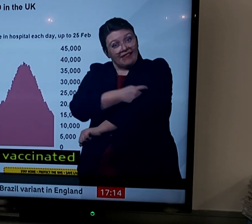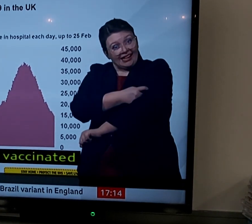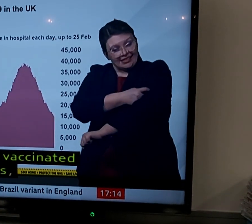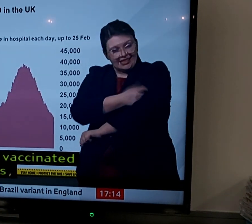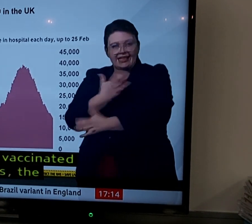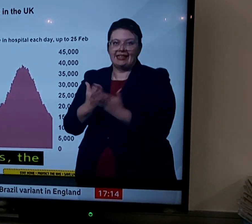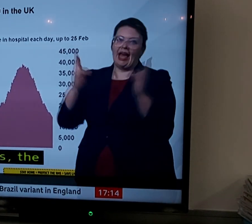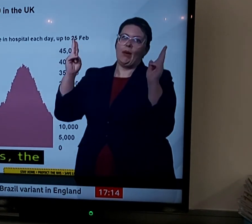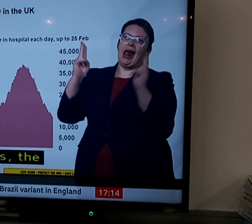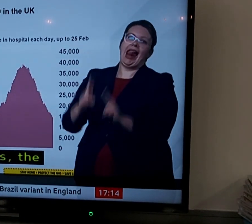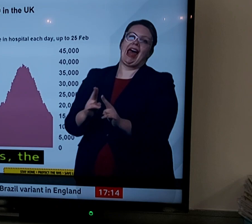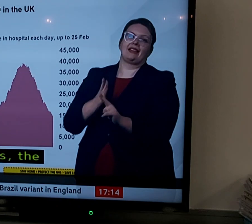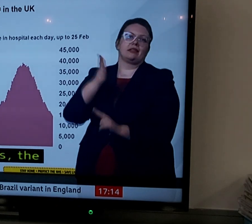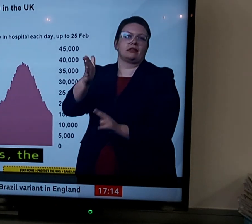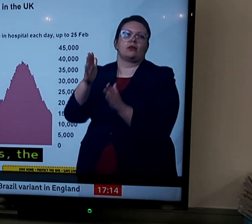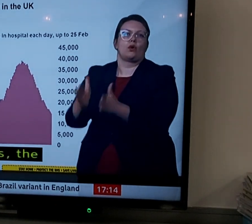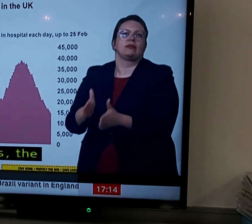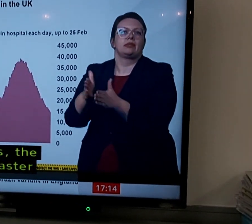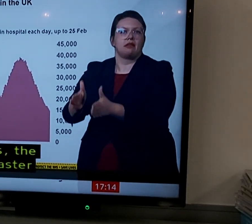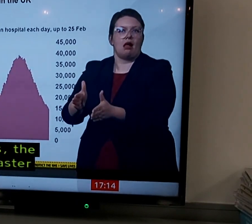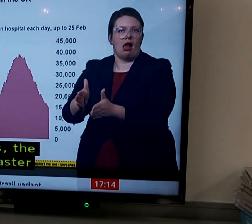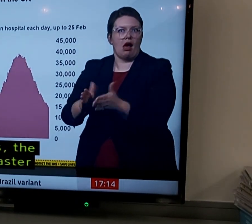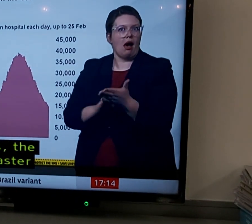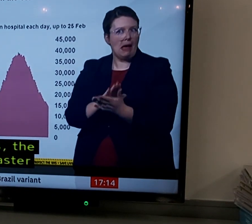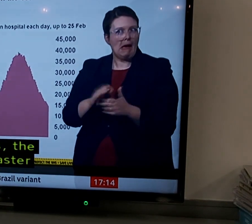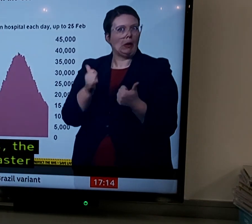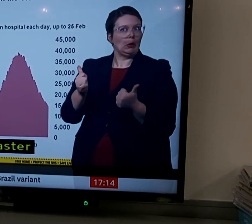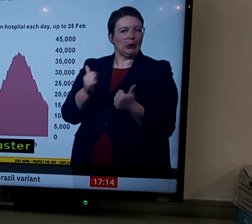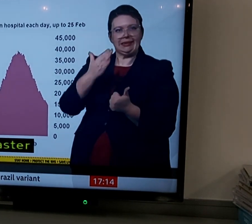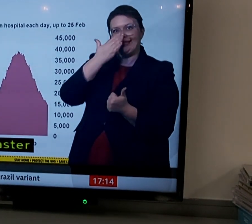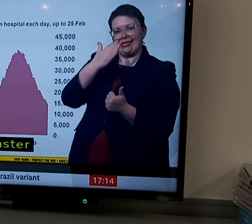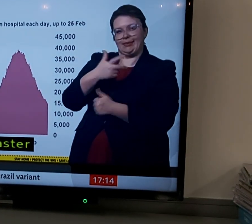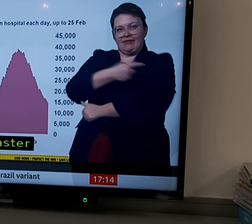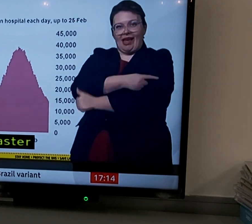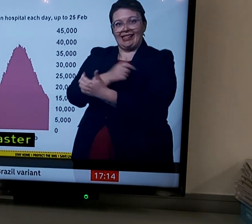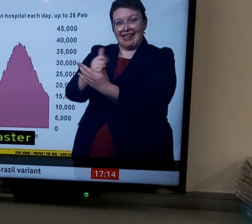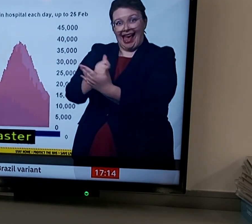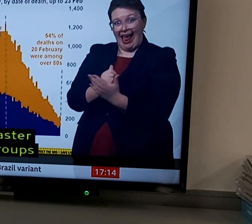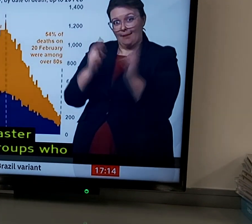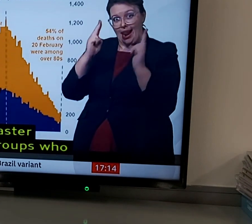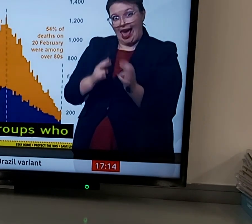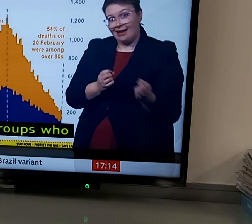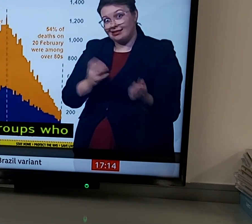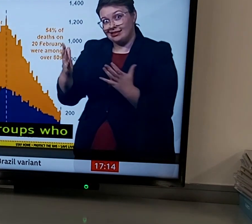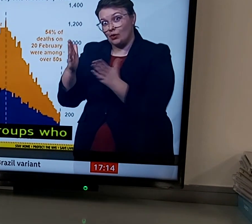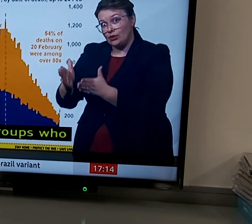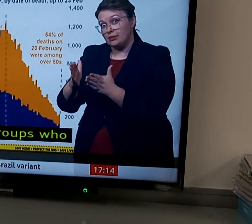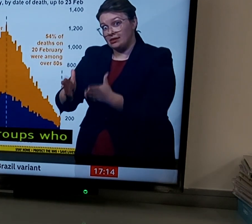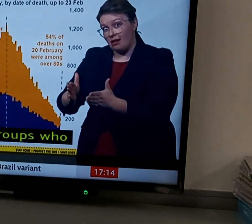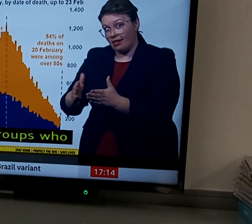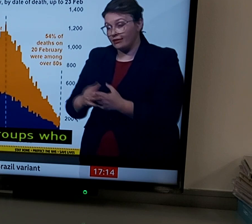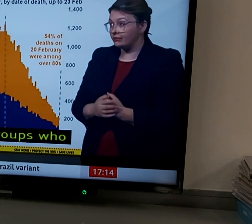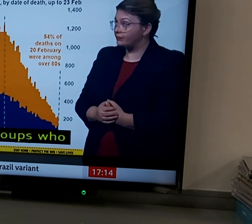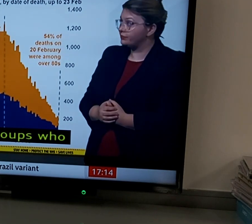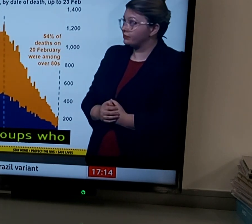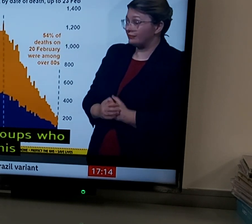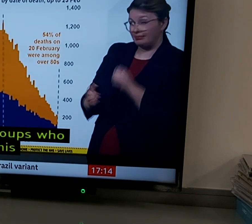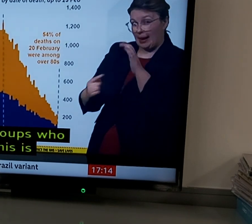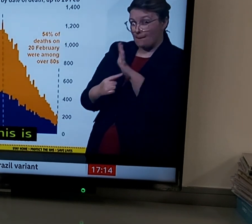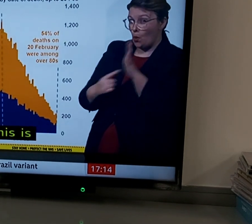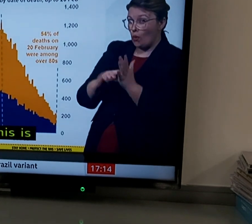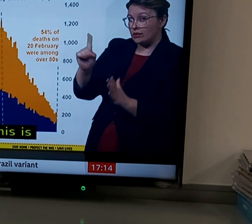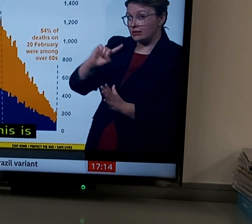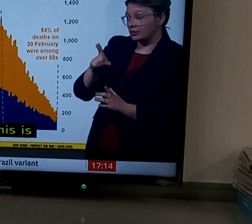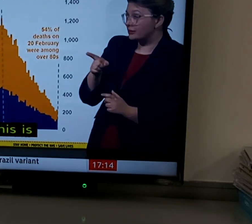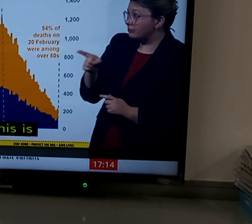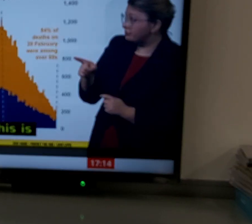jab. This is a sign that the vaccine is working. Next slide please. The way you can really see it is